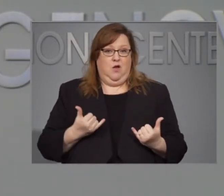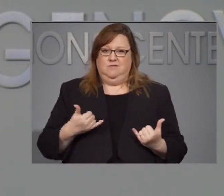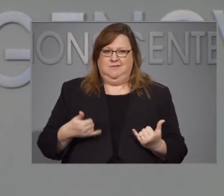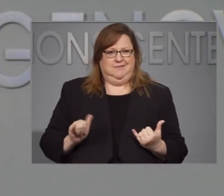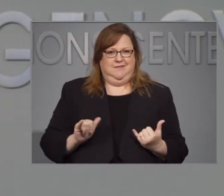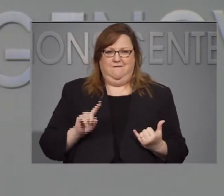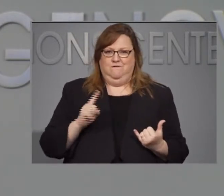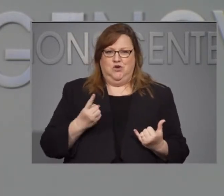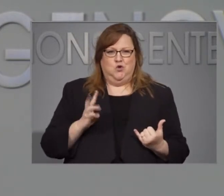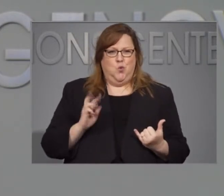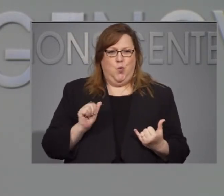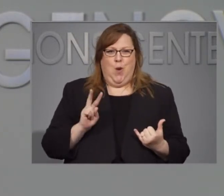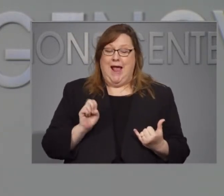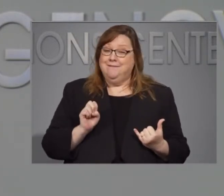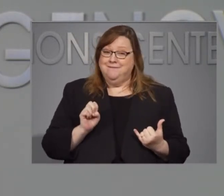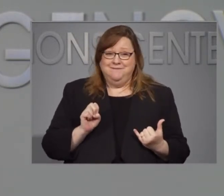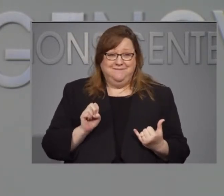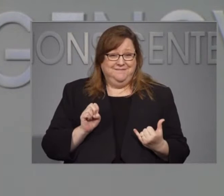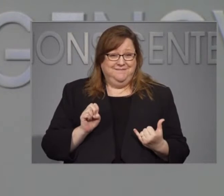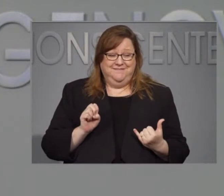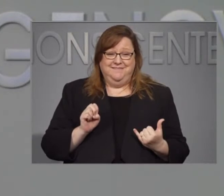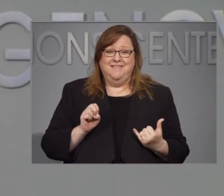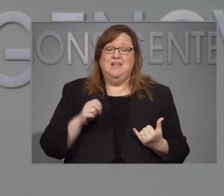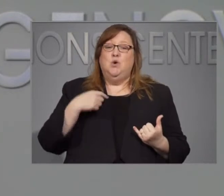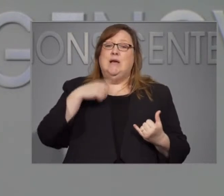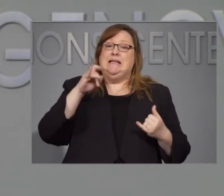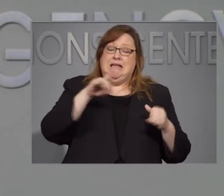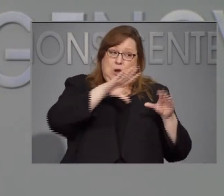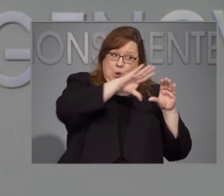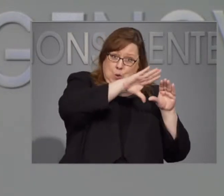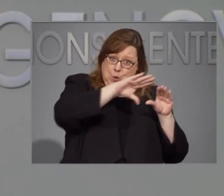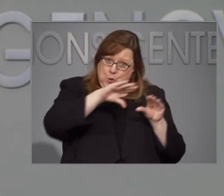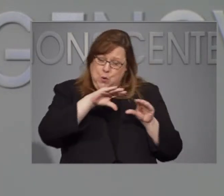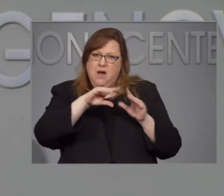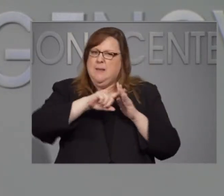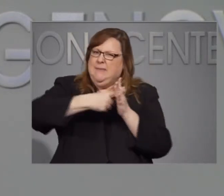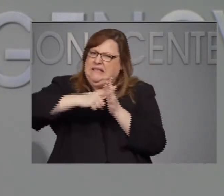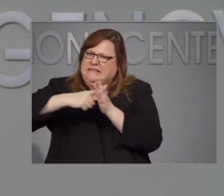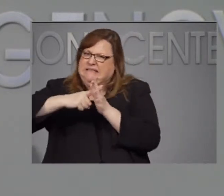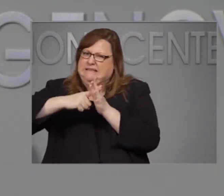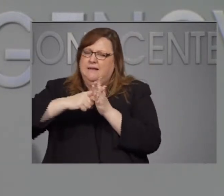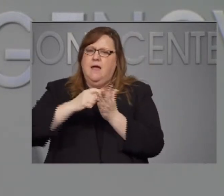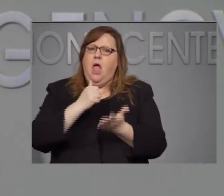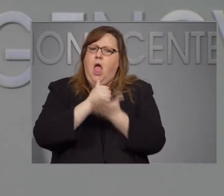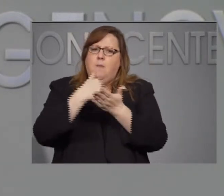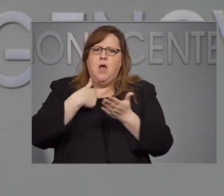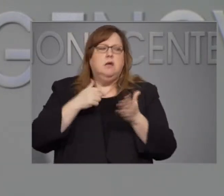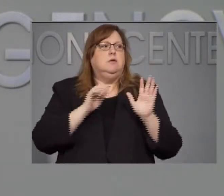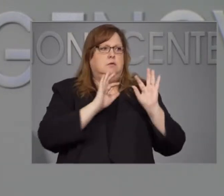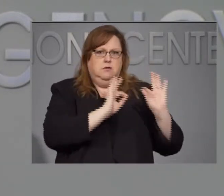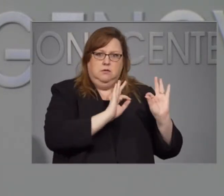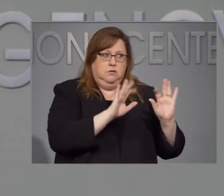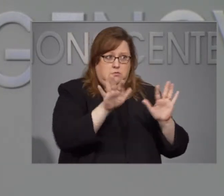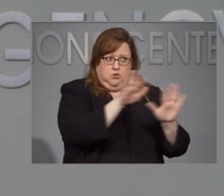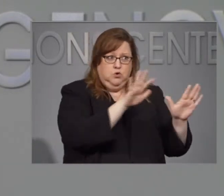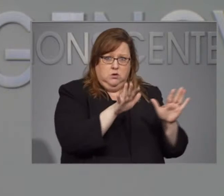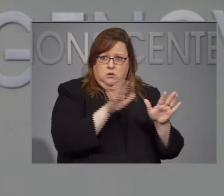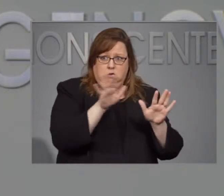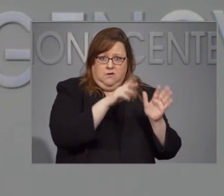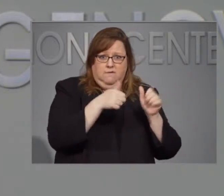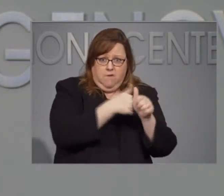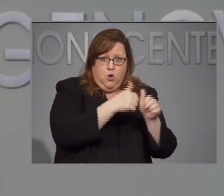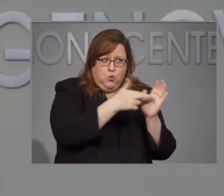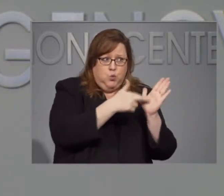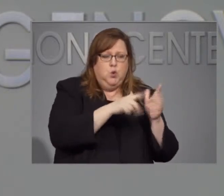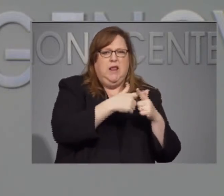successfully, and as I said, I think that was important and critical time that allowed us to build our capacity here in the state to respond to this crisis.